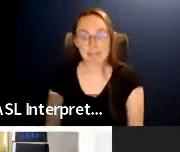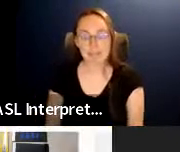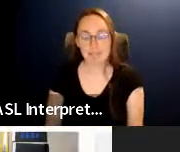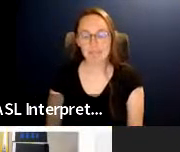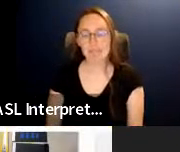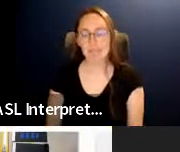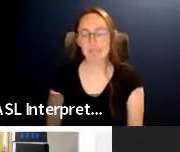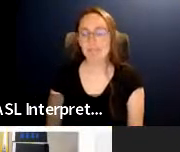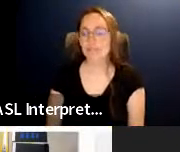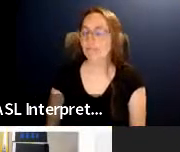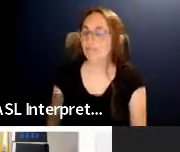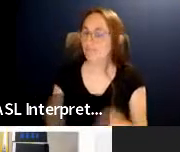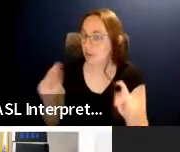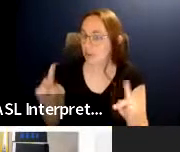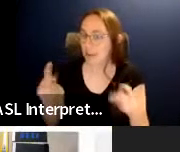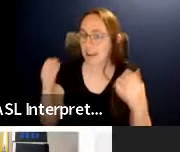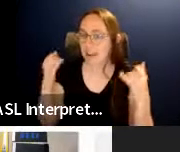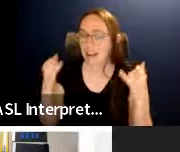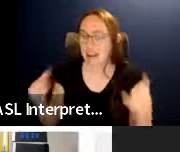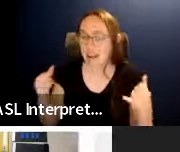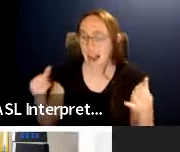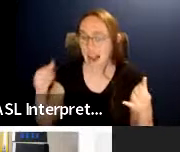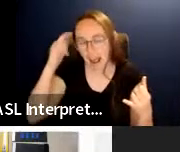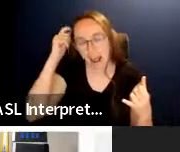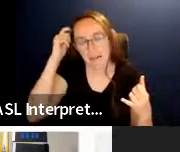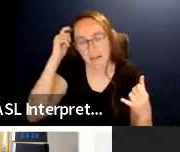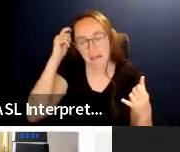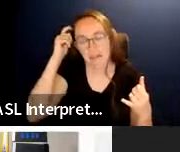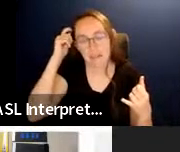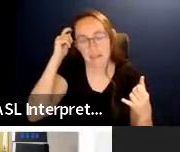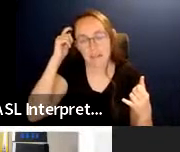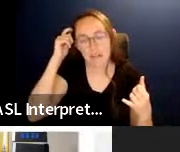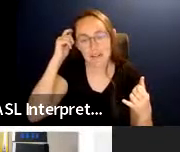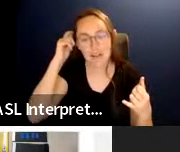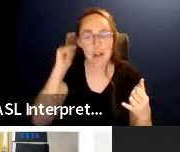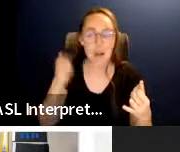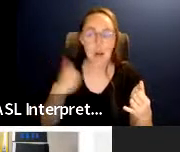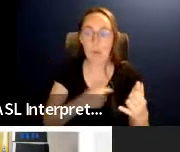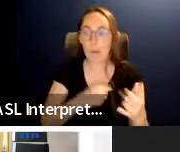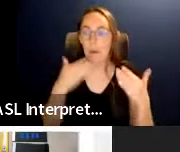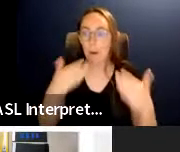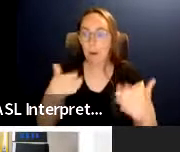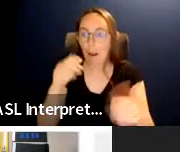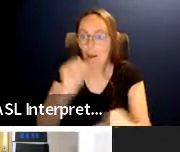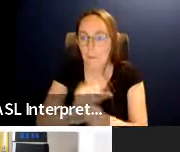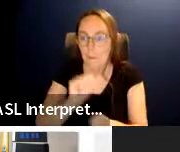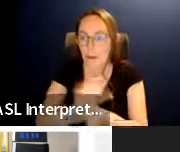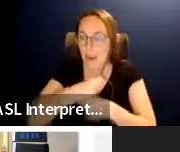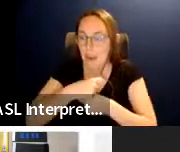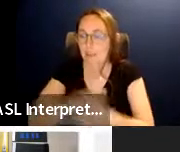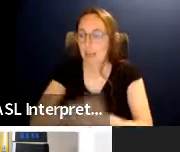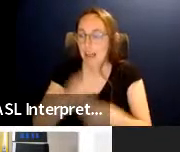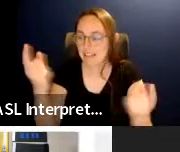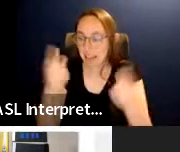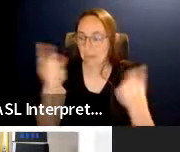All right, so now we are going to get to work and we're gonna make something here.